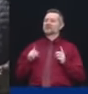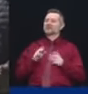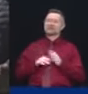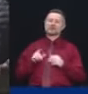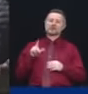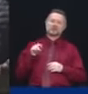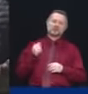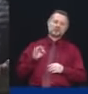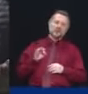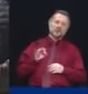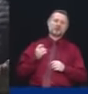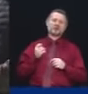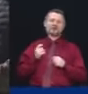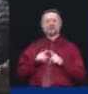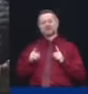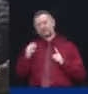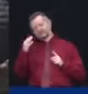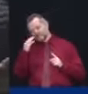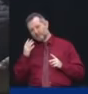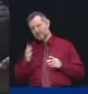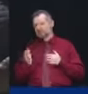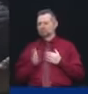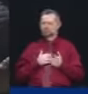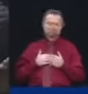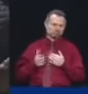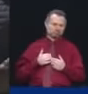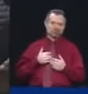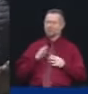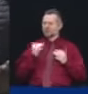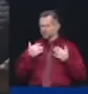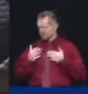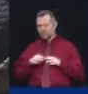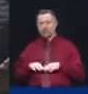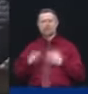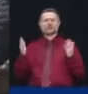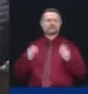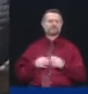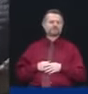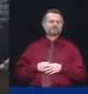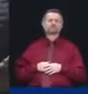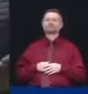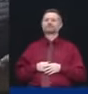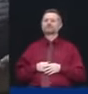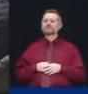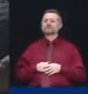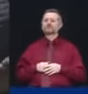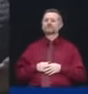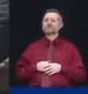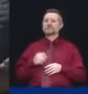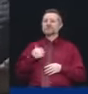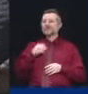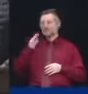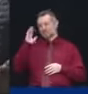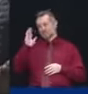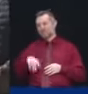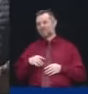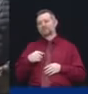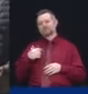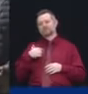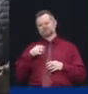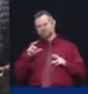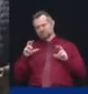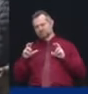2019, but make no mistake, we're back. And we all know that we've invested a lot in the State Fair.